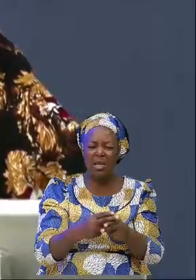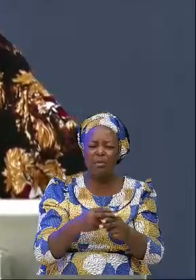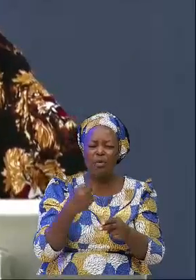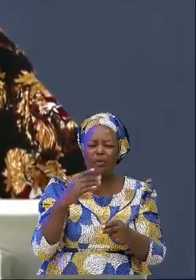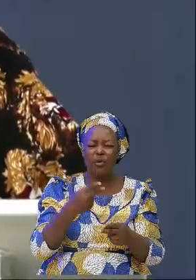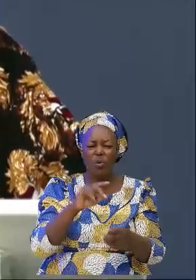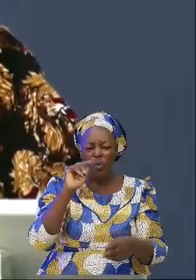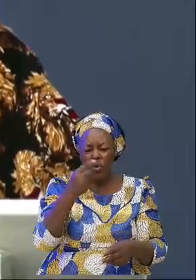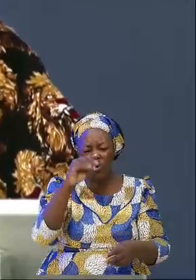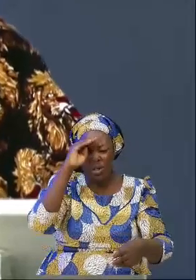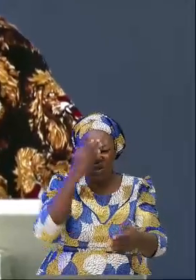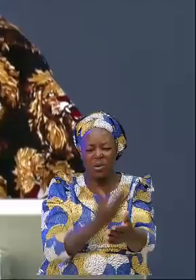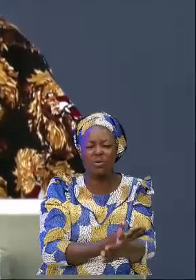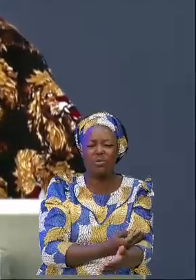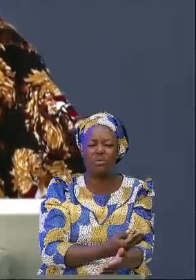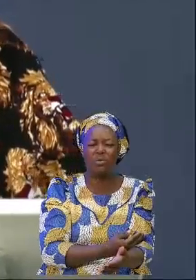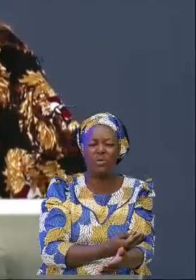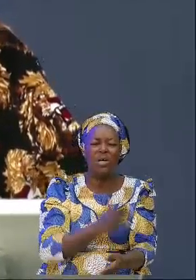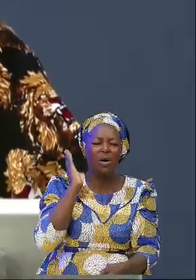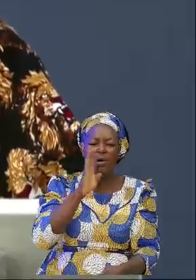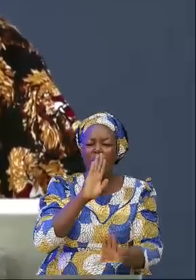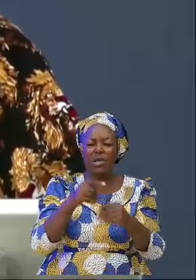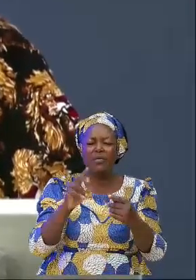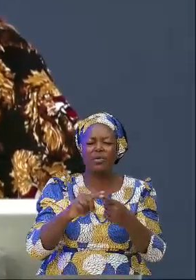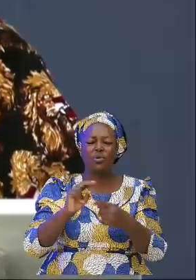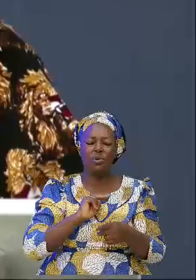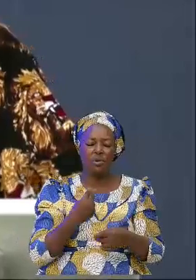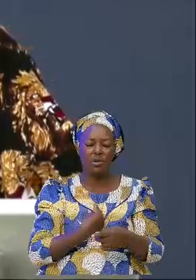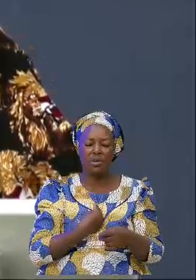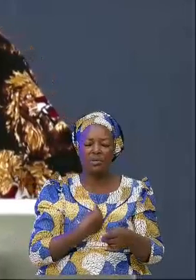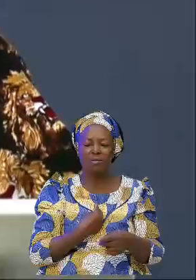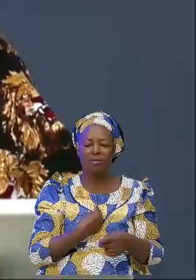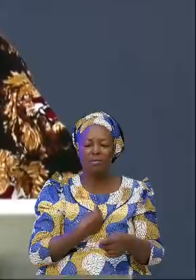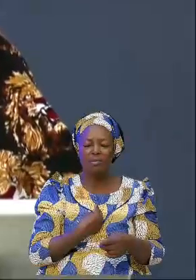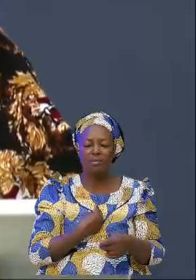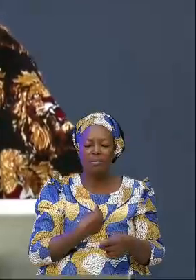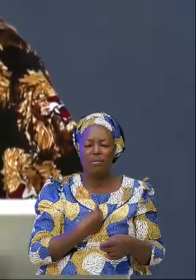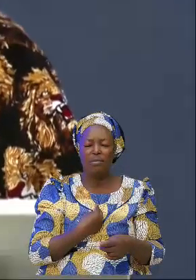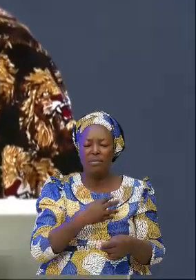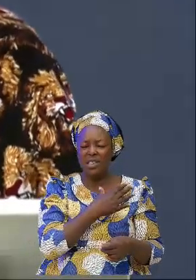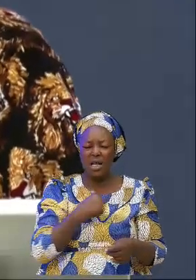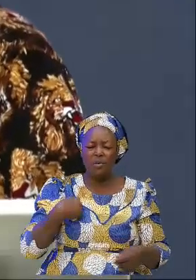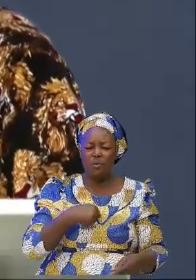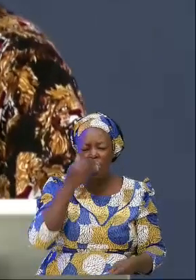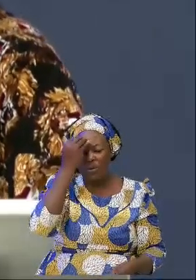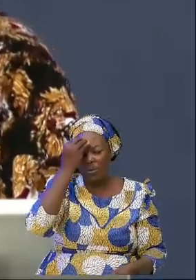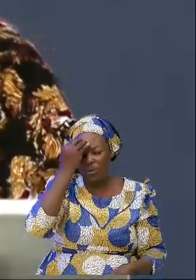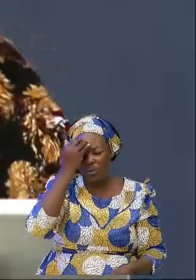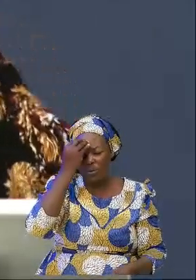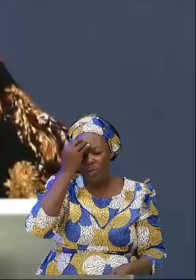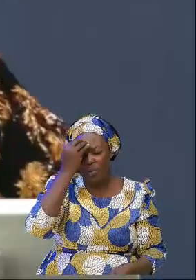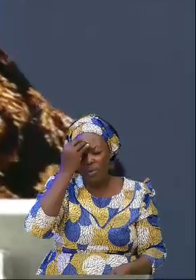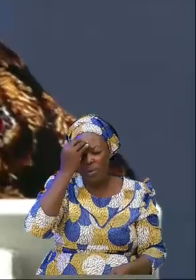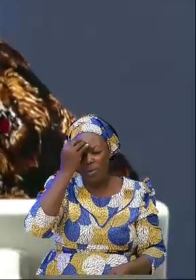we ask in the name of your only begotten Son will be given unto